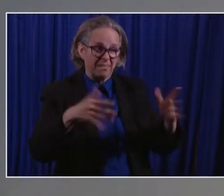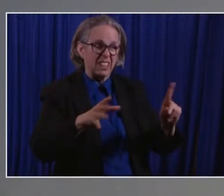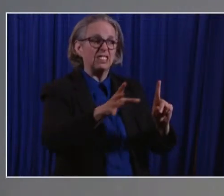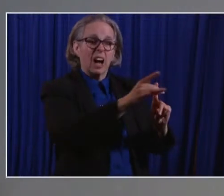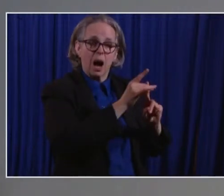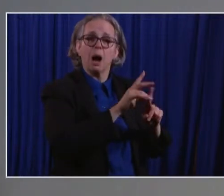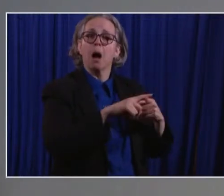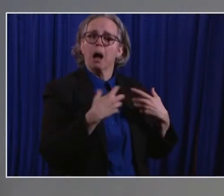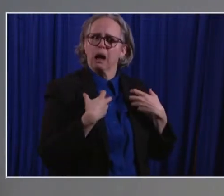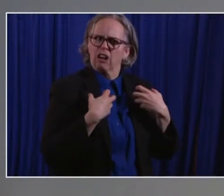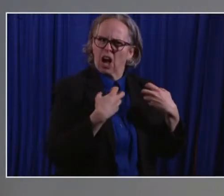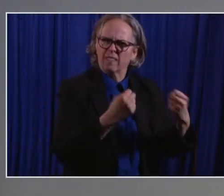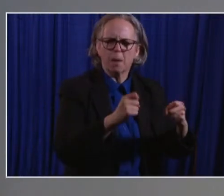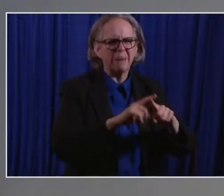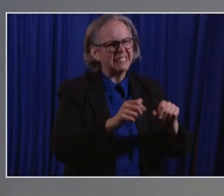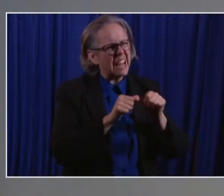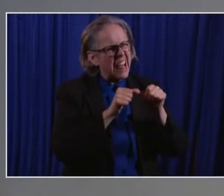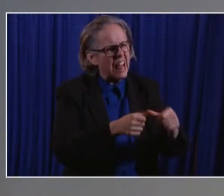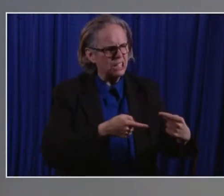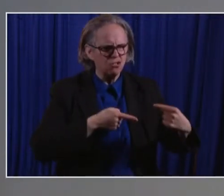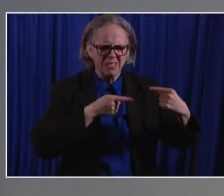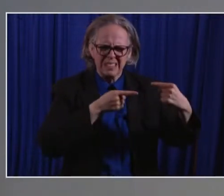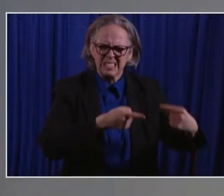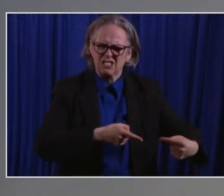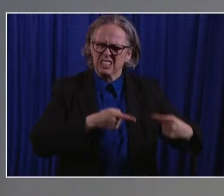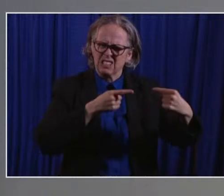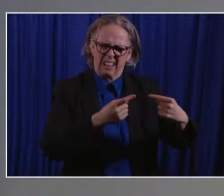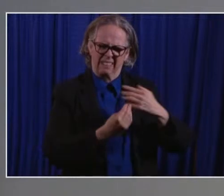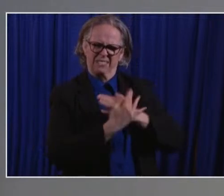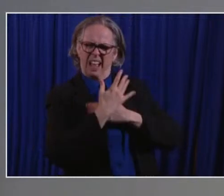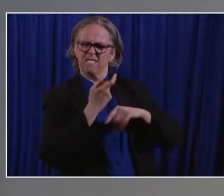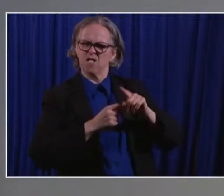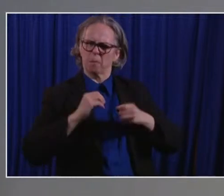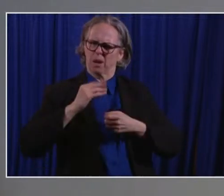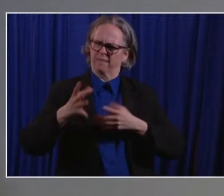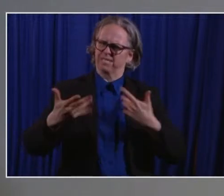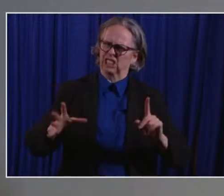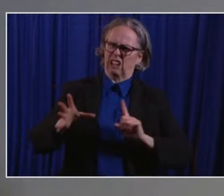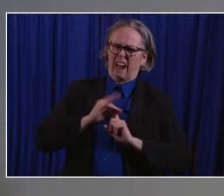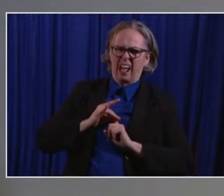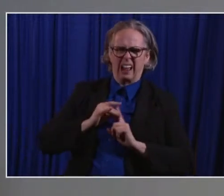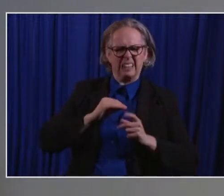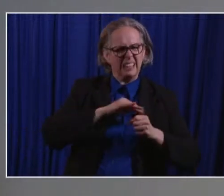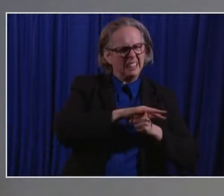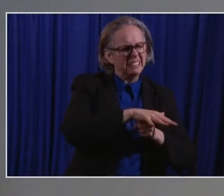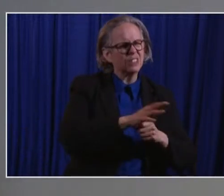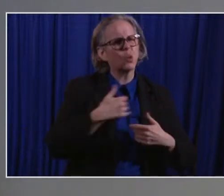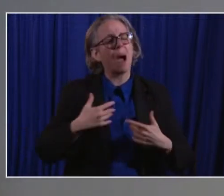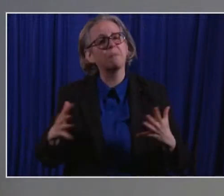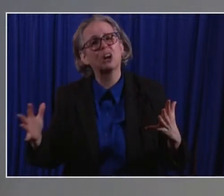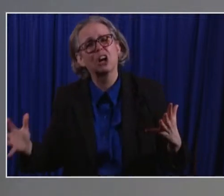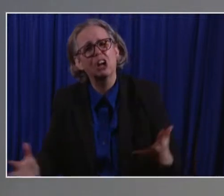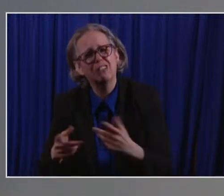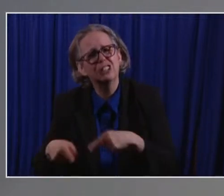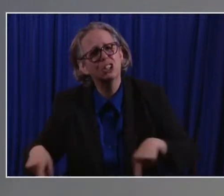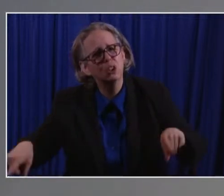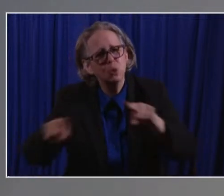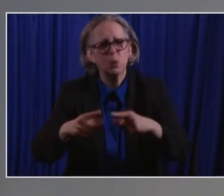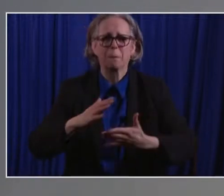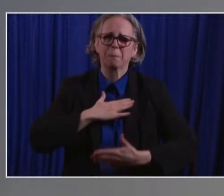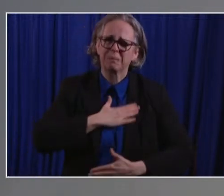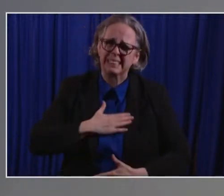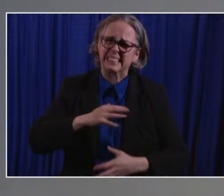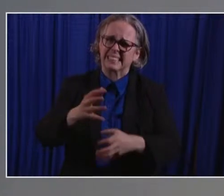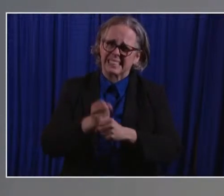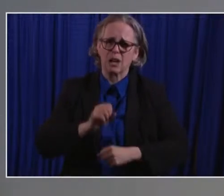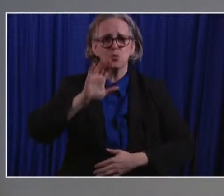fatigue, chronic headache. So I can't urge you enough to go out and get vaccinated. From a statistical standpoint,